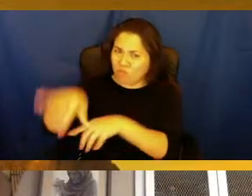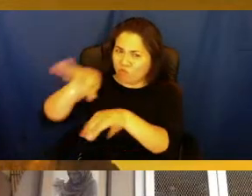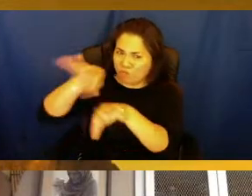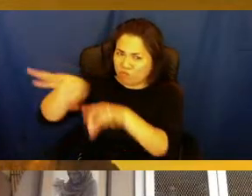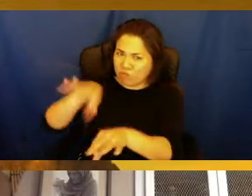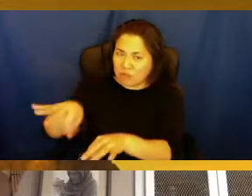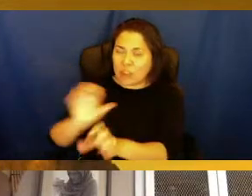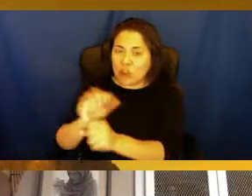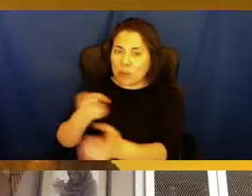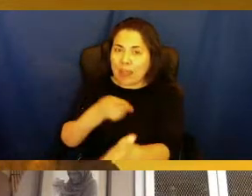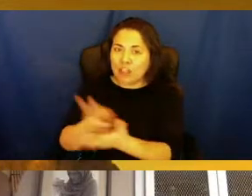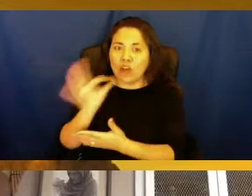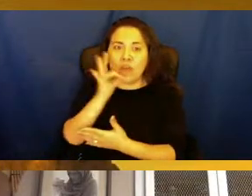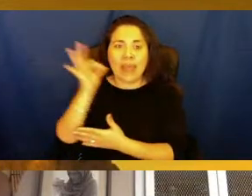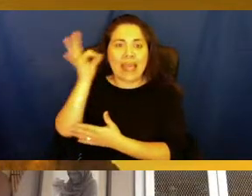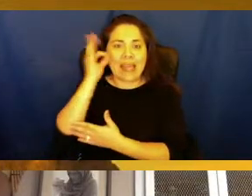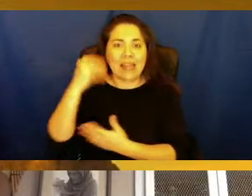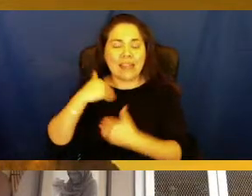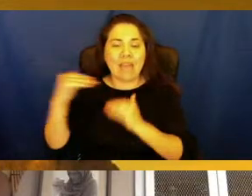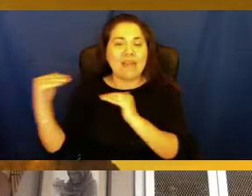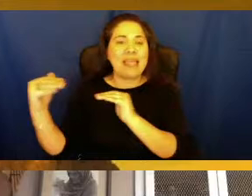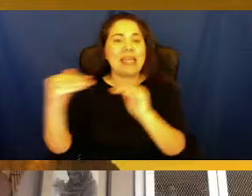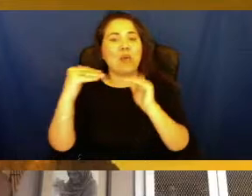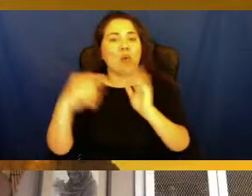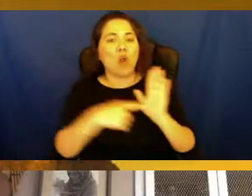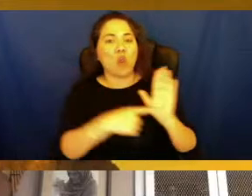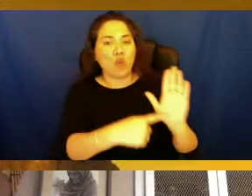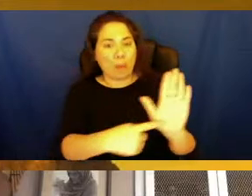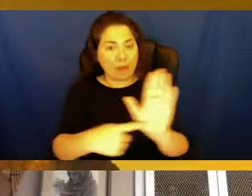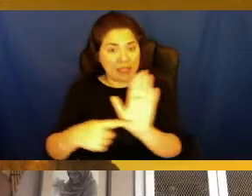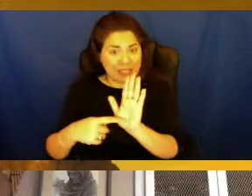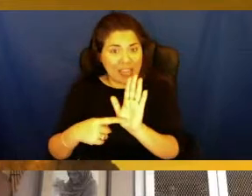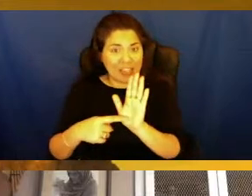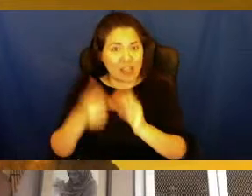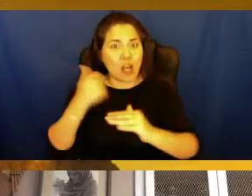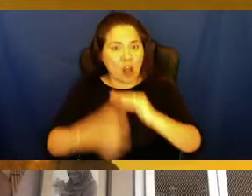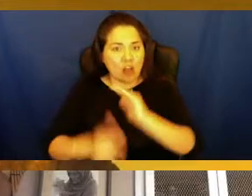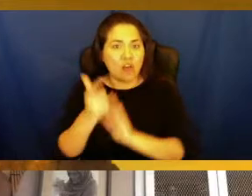given equal representation under the laws of Texas.